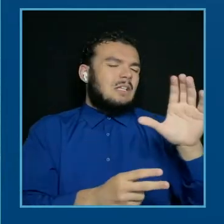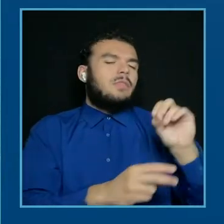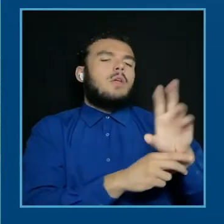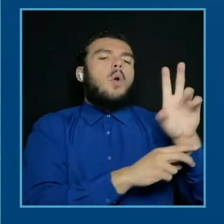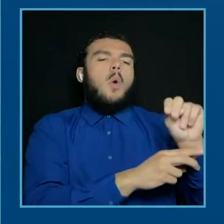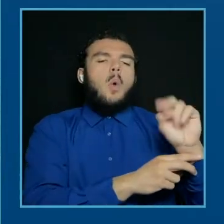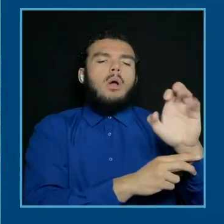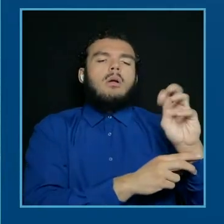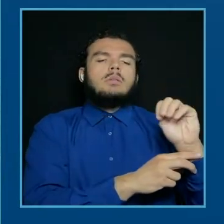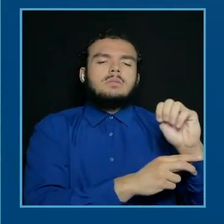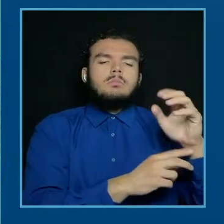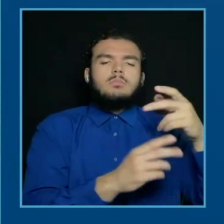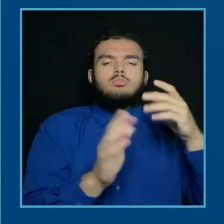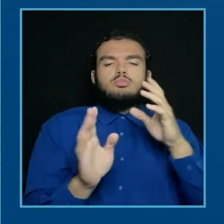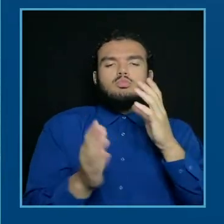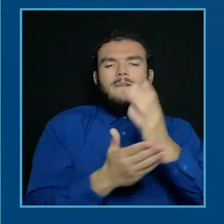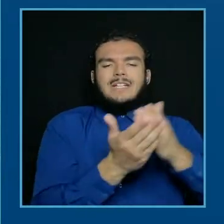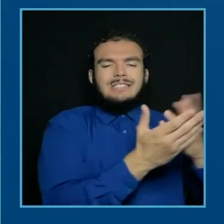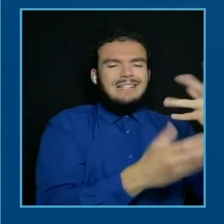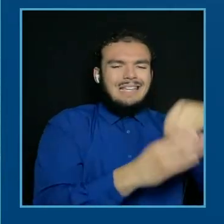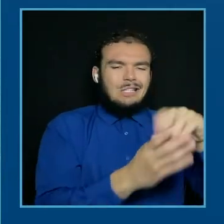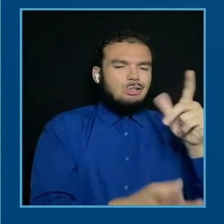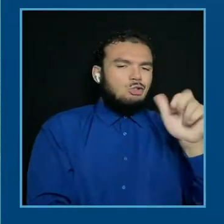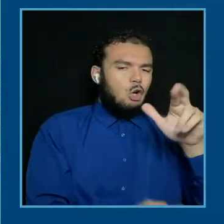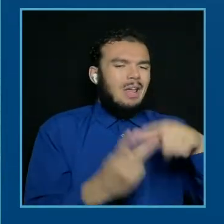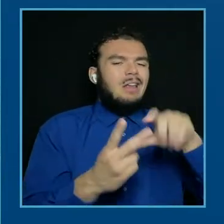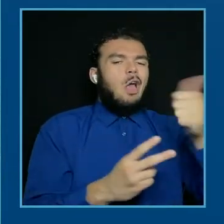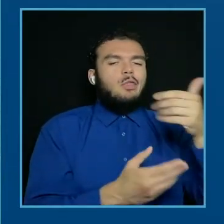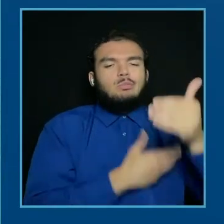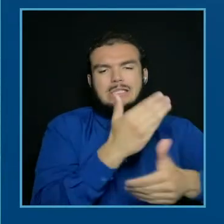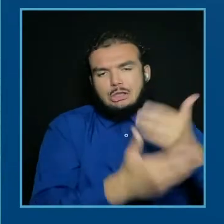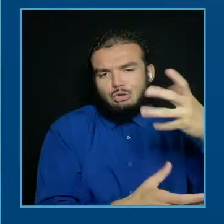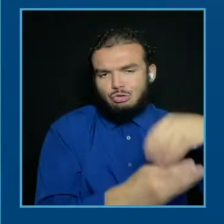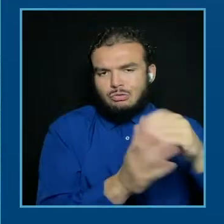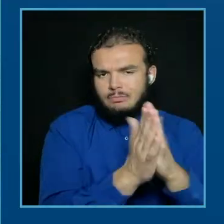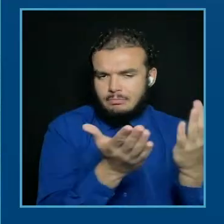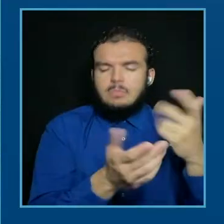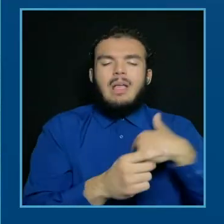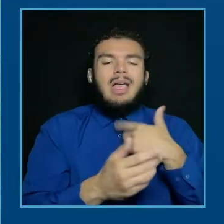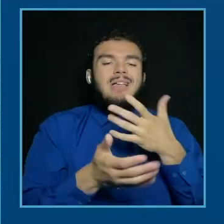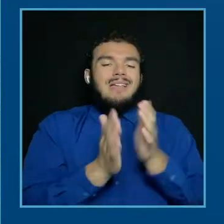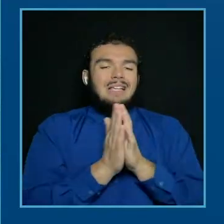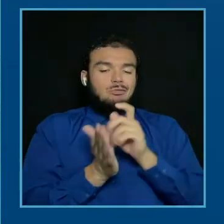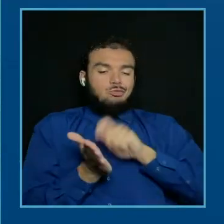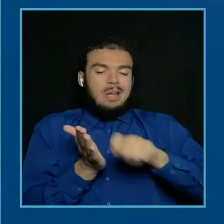provisions contained in the charter and other procedures. I was asked to write an opinion stating